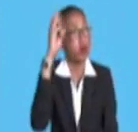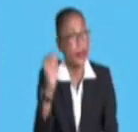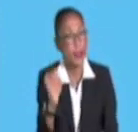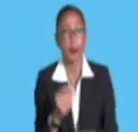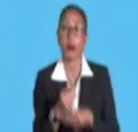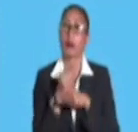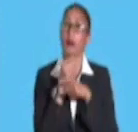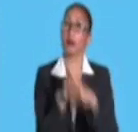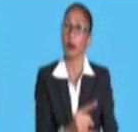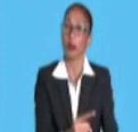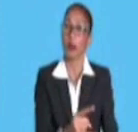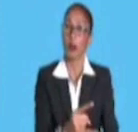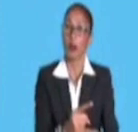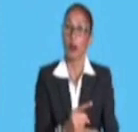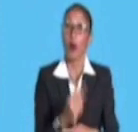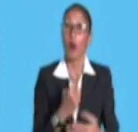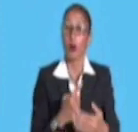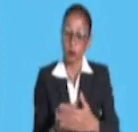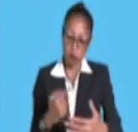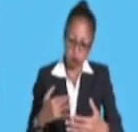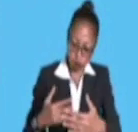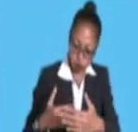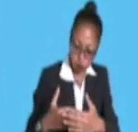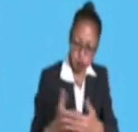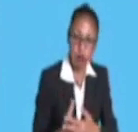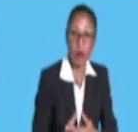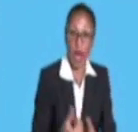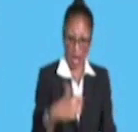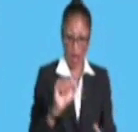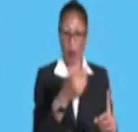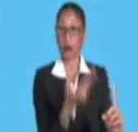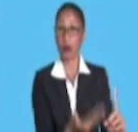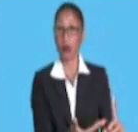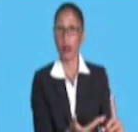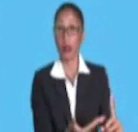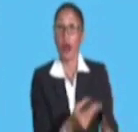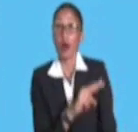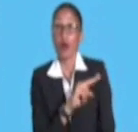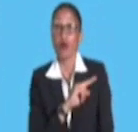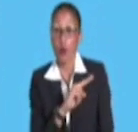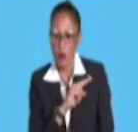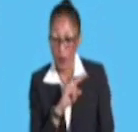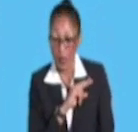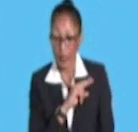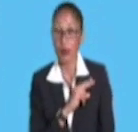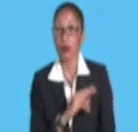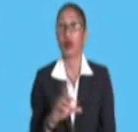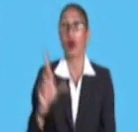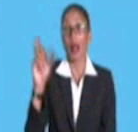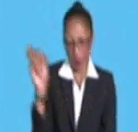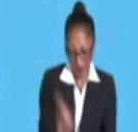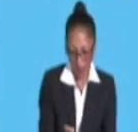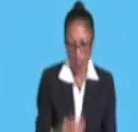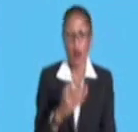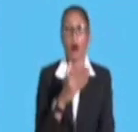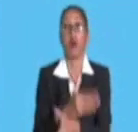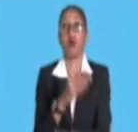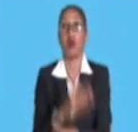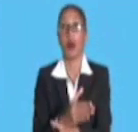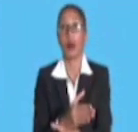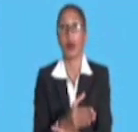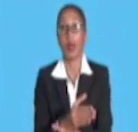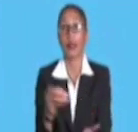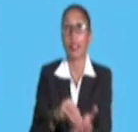and guidance to get through each day and allowing me the noble task of serving you all, the citizens of our